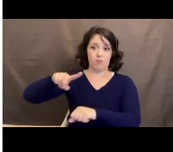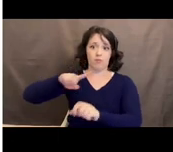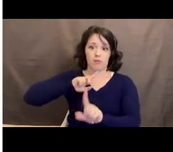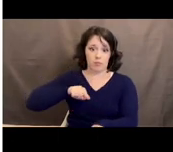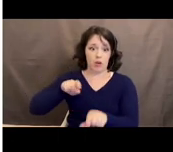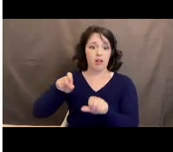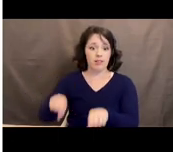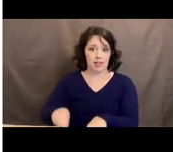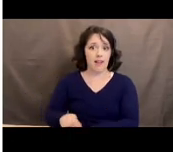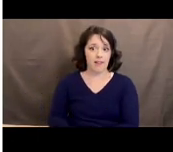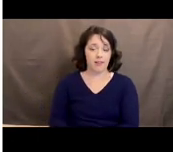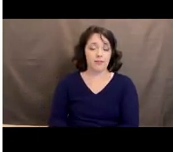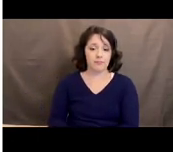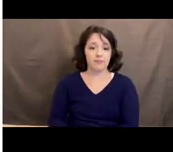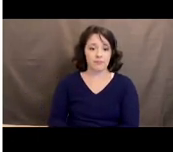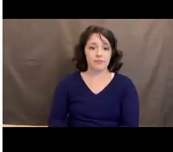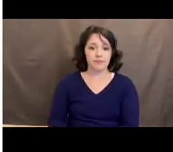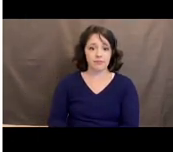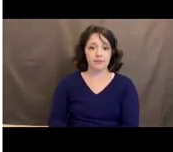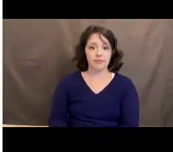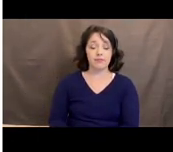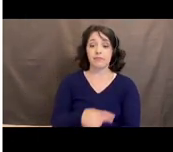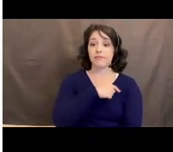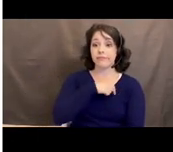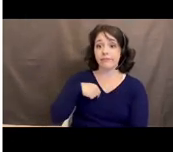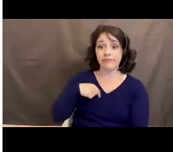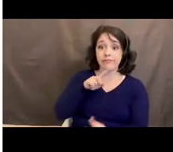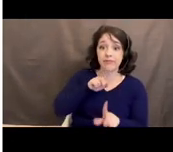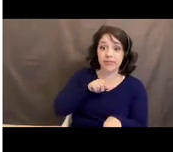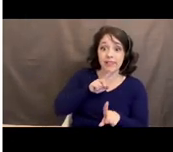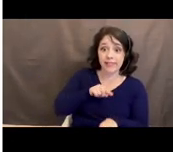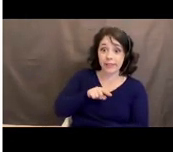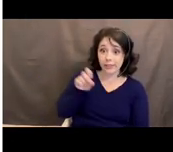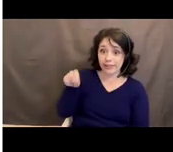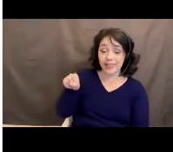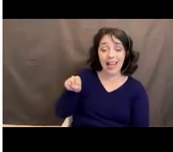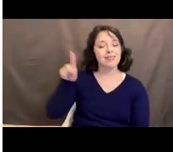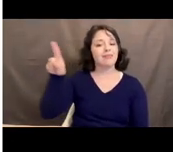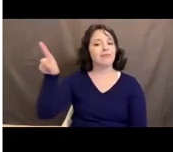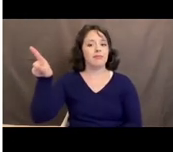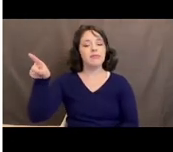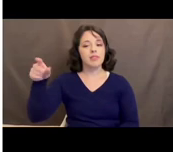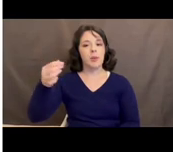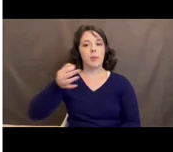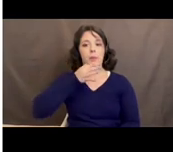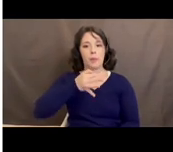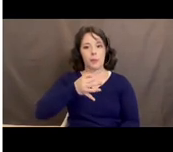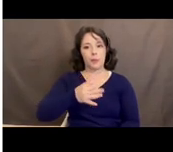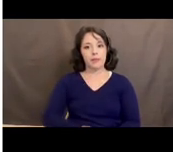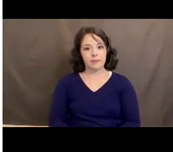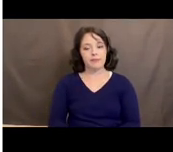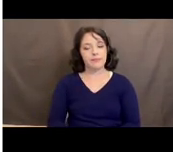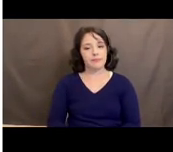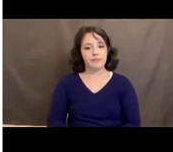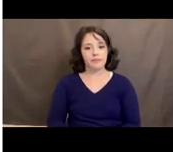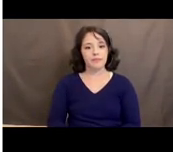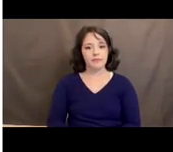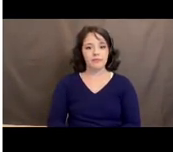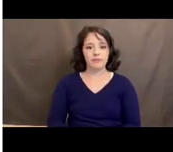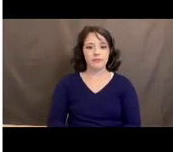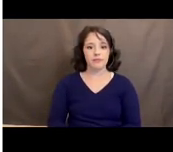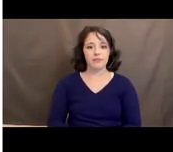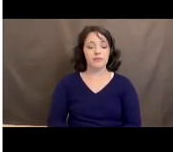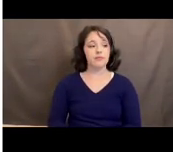have beyond the questions that we were able to answer in today's presentation. So next, I am going